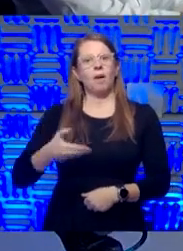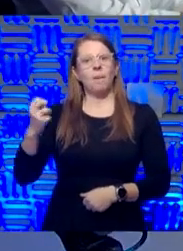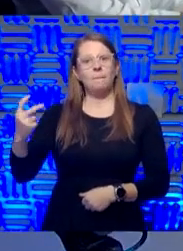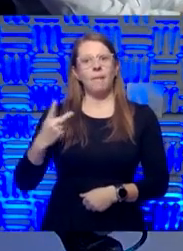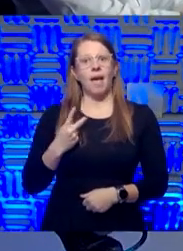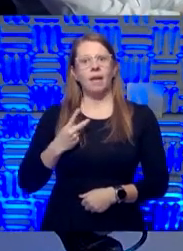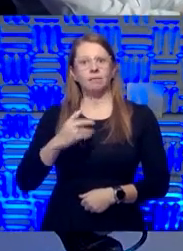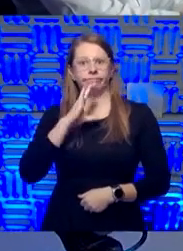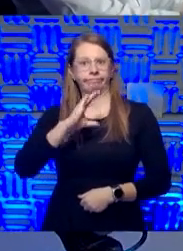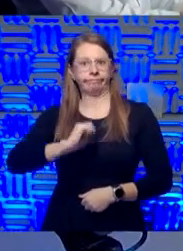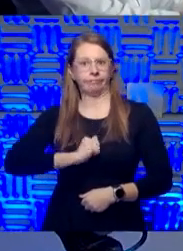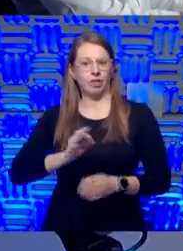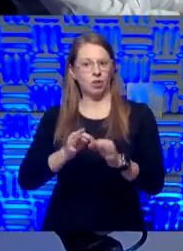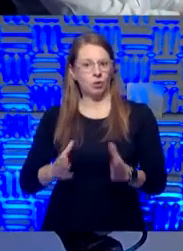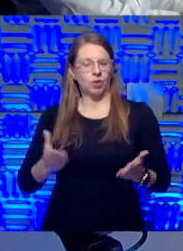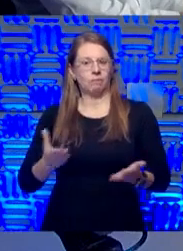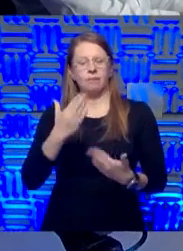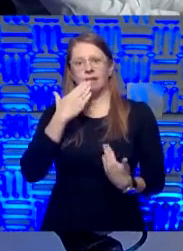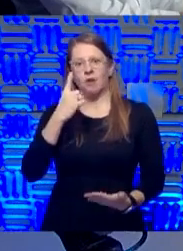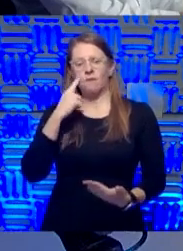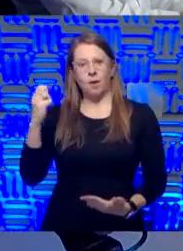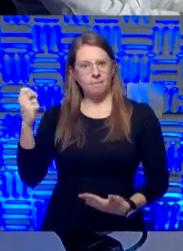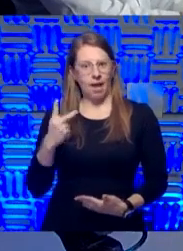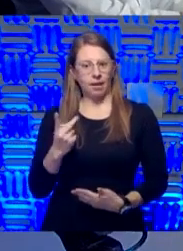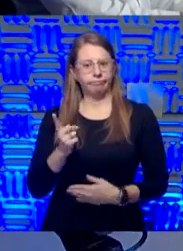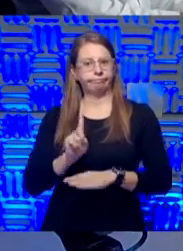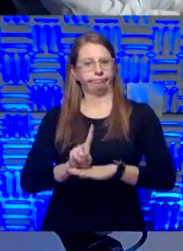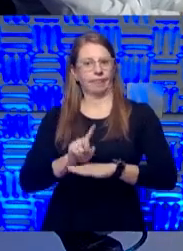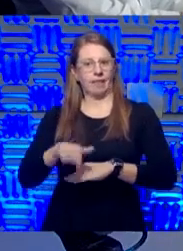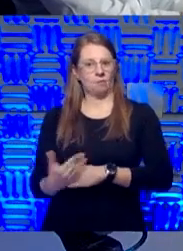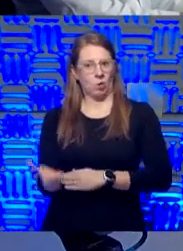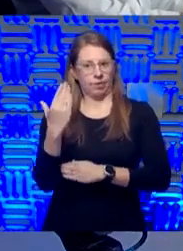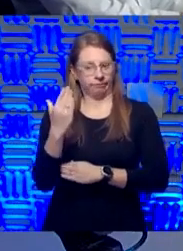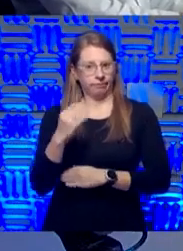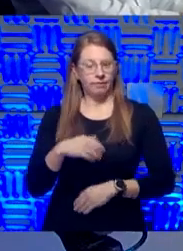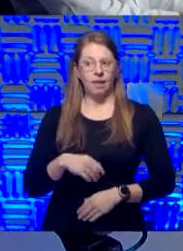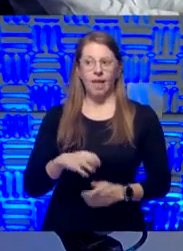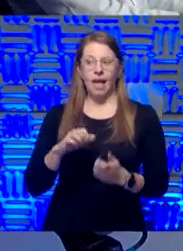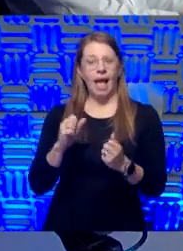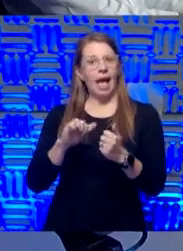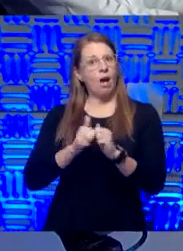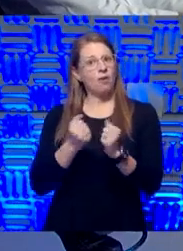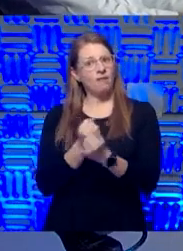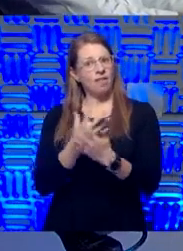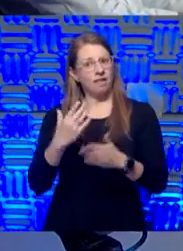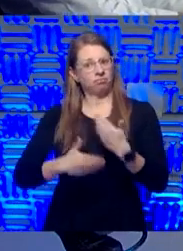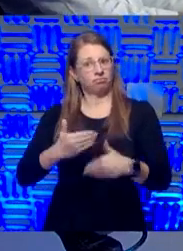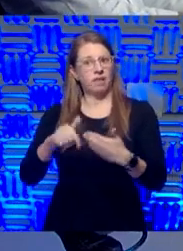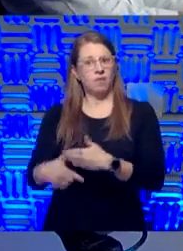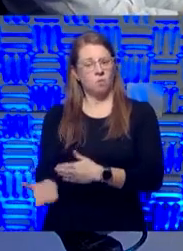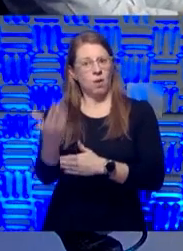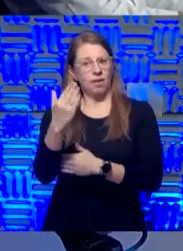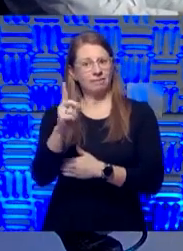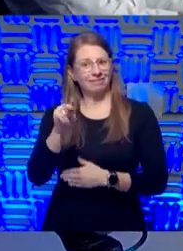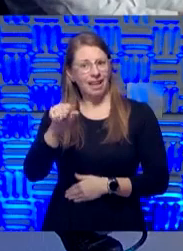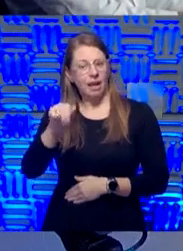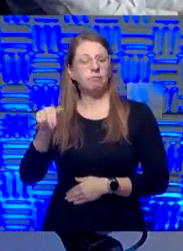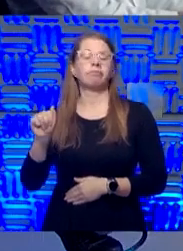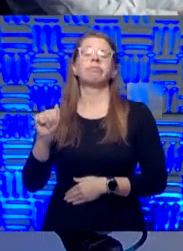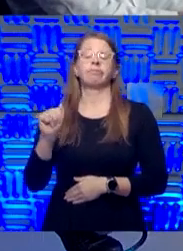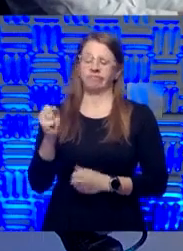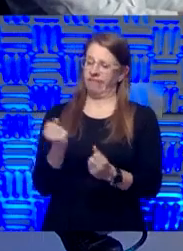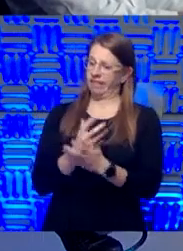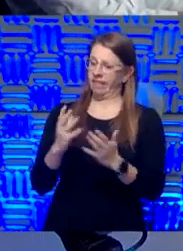our interpreter. Thanks for being here this morning. And Dana, how are things looking today? Yeah, today things are still pretty good here